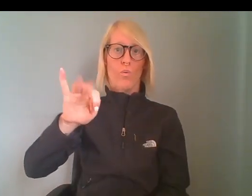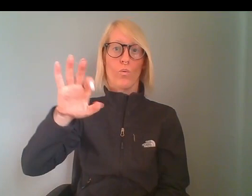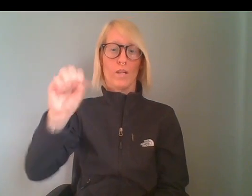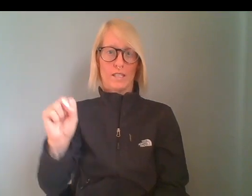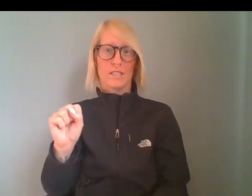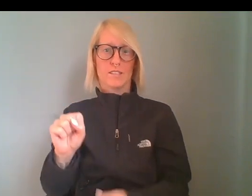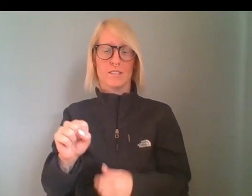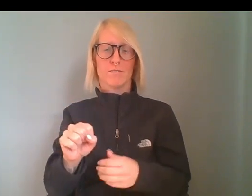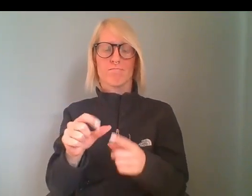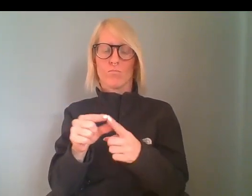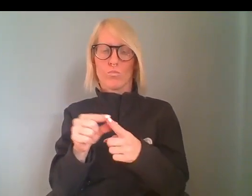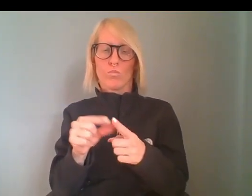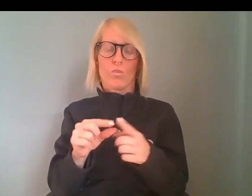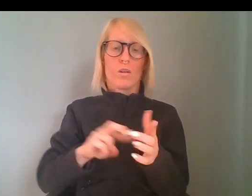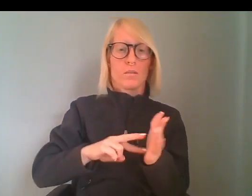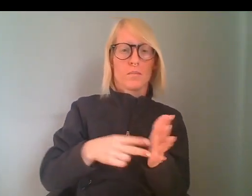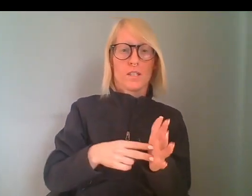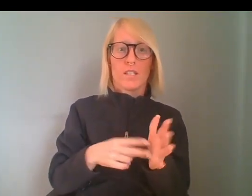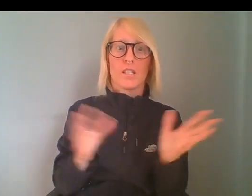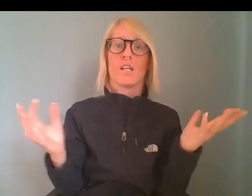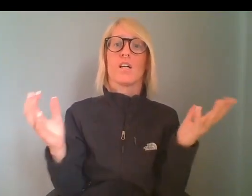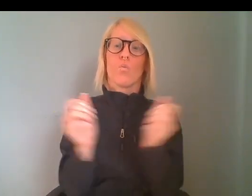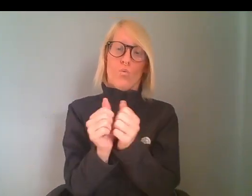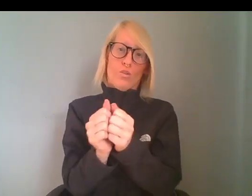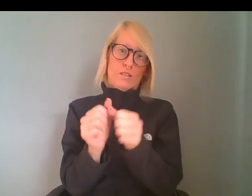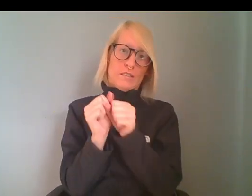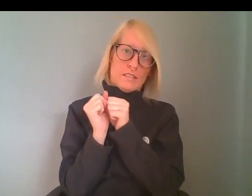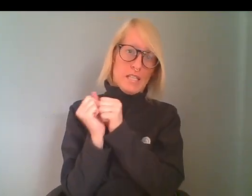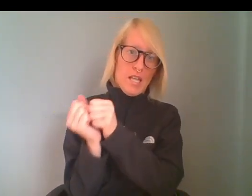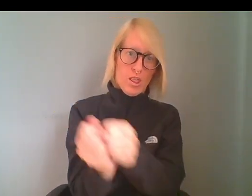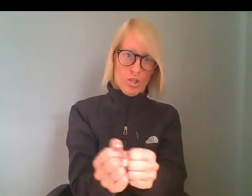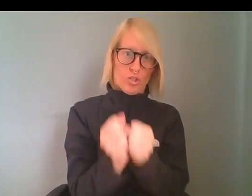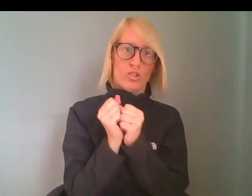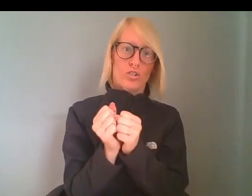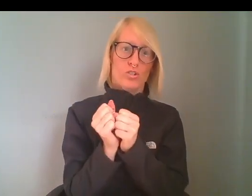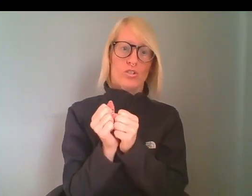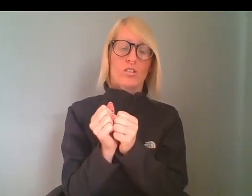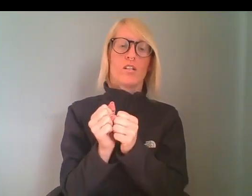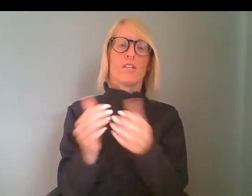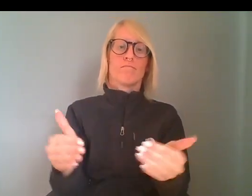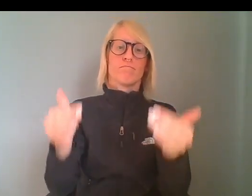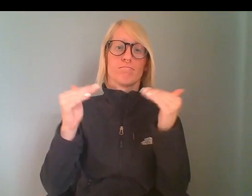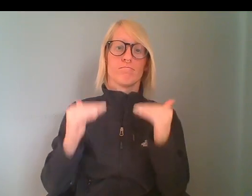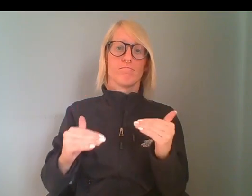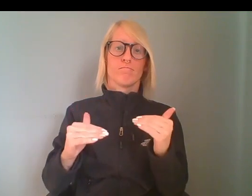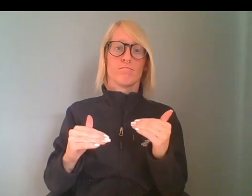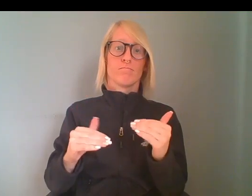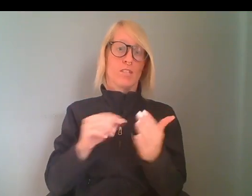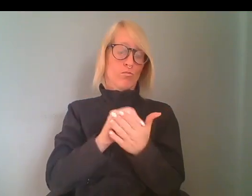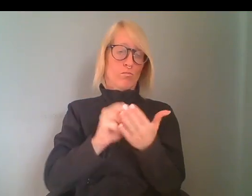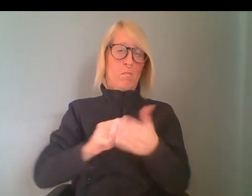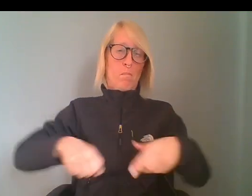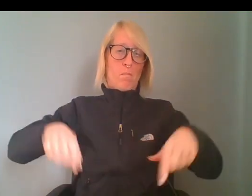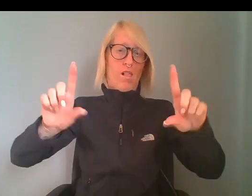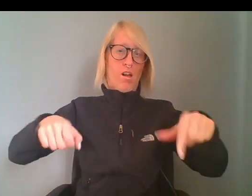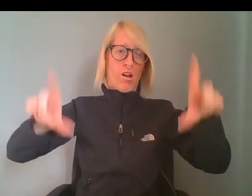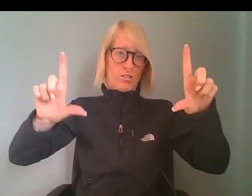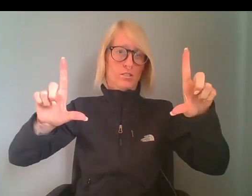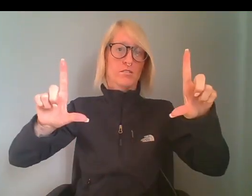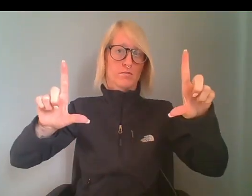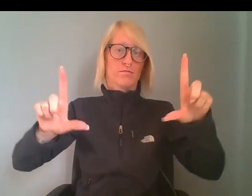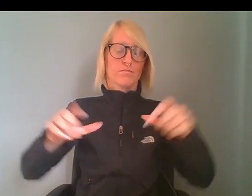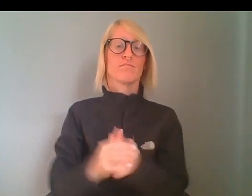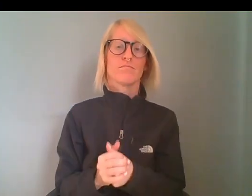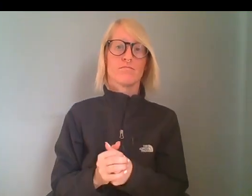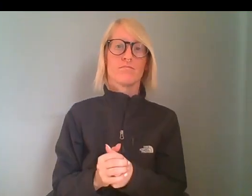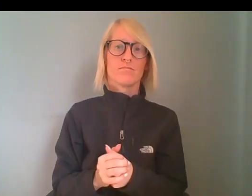can really be somewhat overwhelming in blogs. So that's just some of the highlights. What is social media? Okay, so why